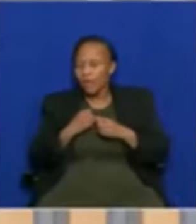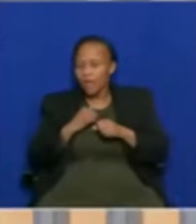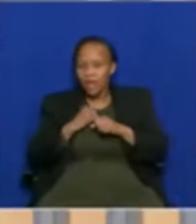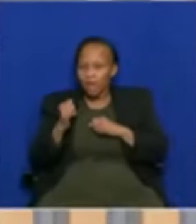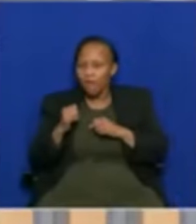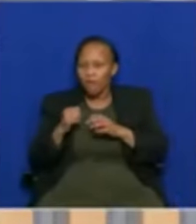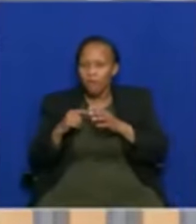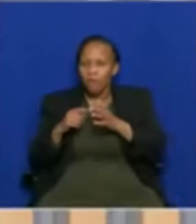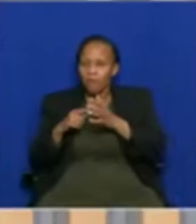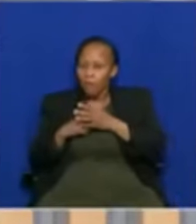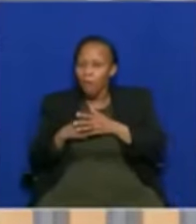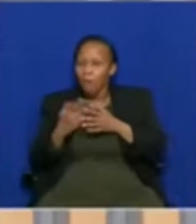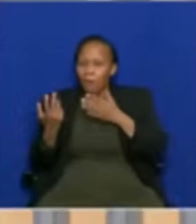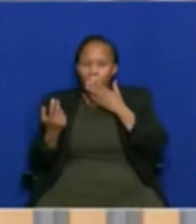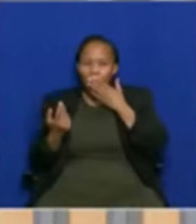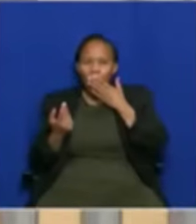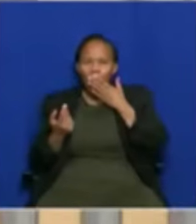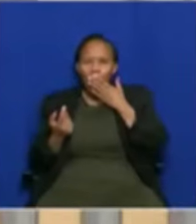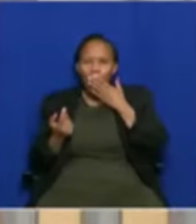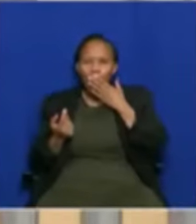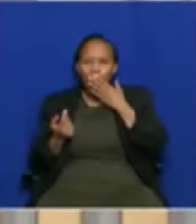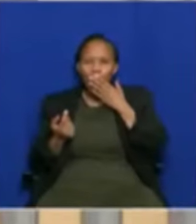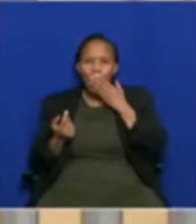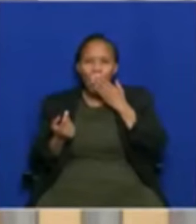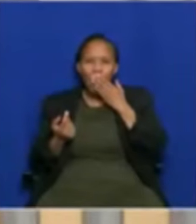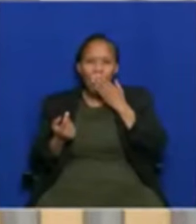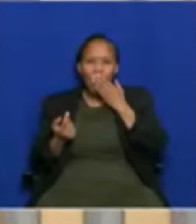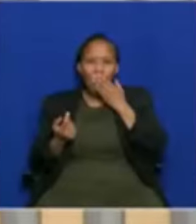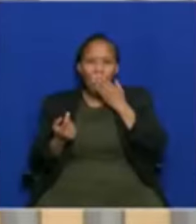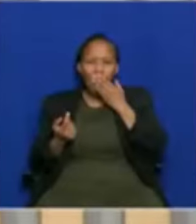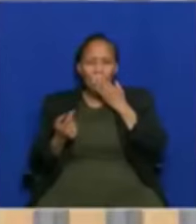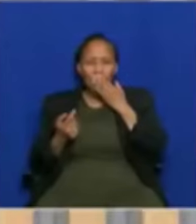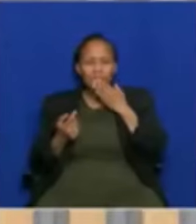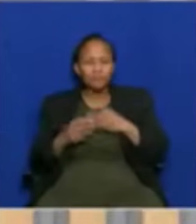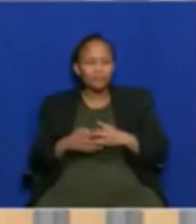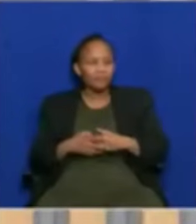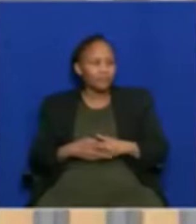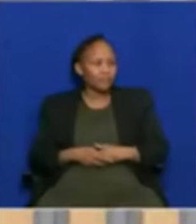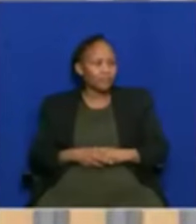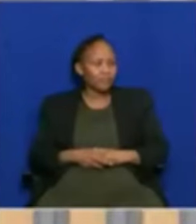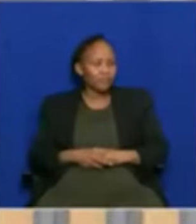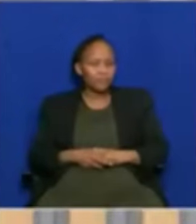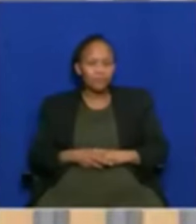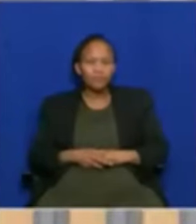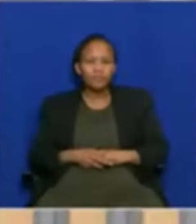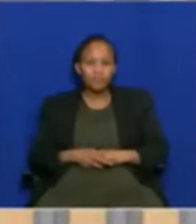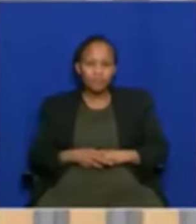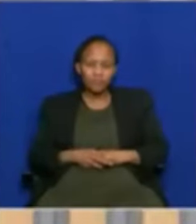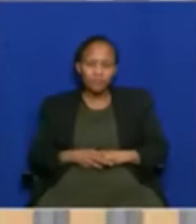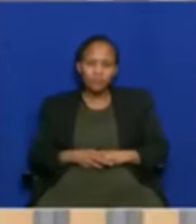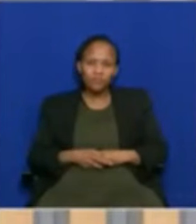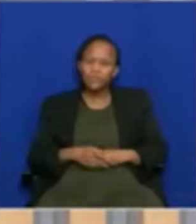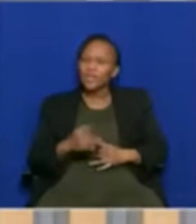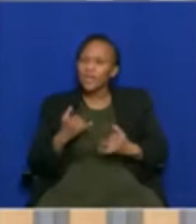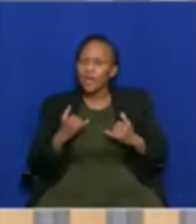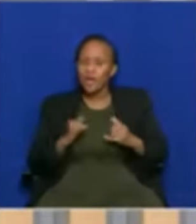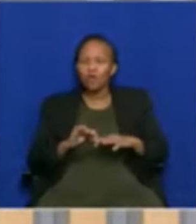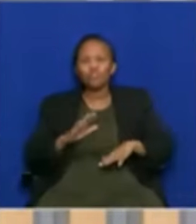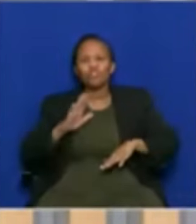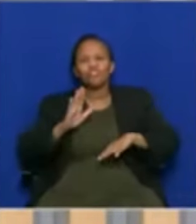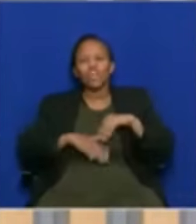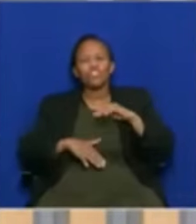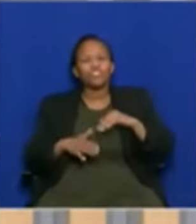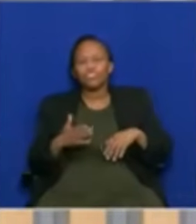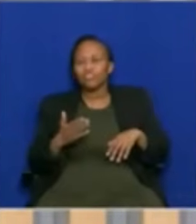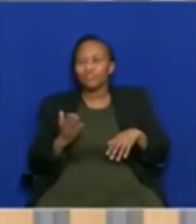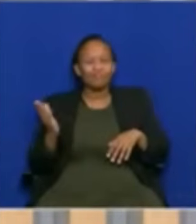Chair, Commissioners, exactly so. So then why would you charge her for that? That she's being disadvantaged. She's not